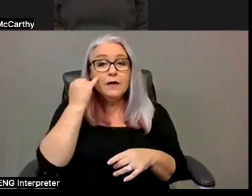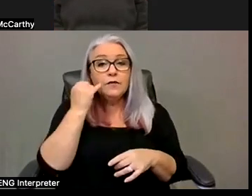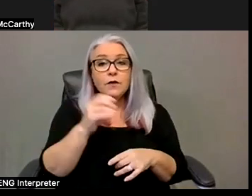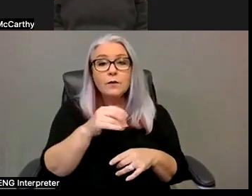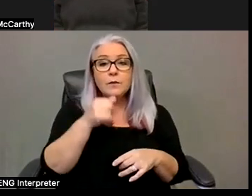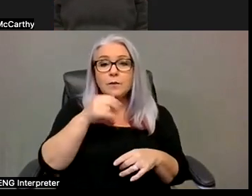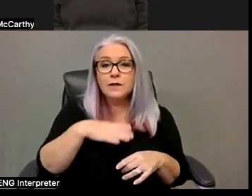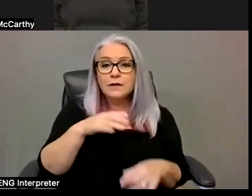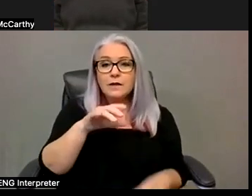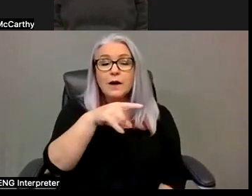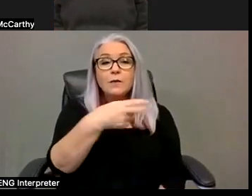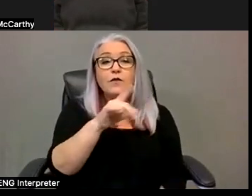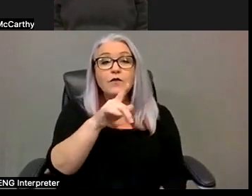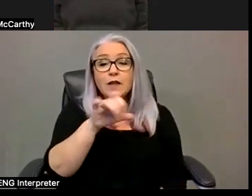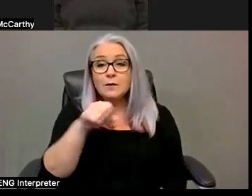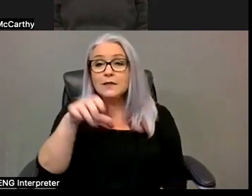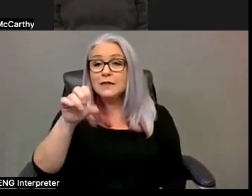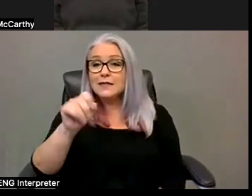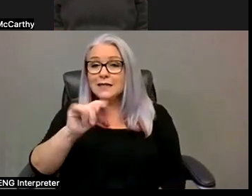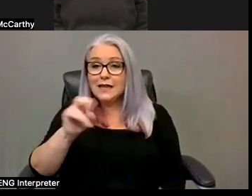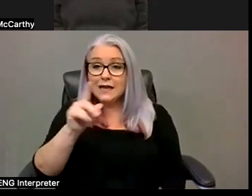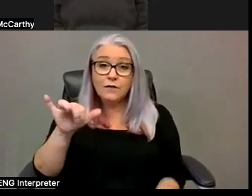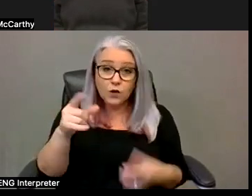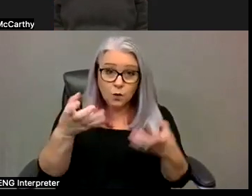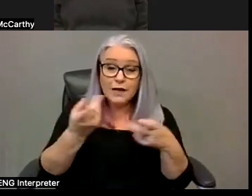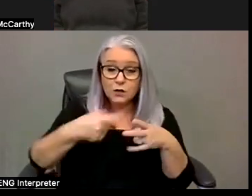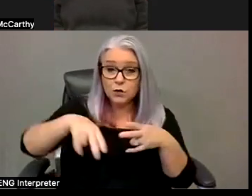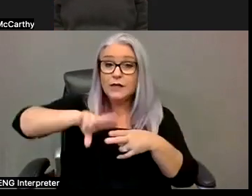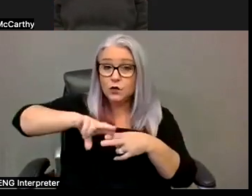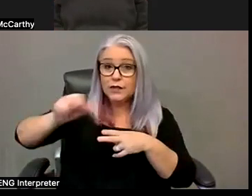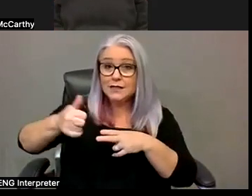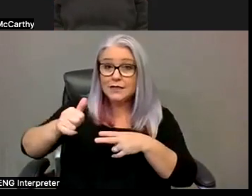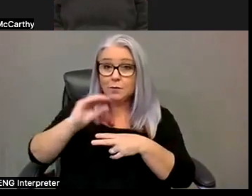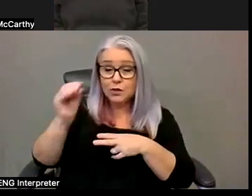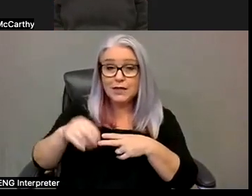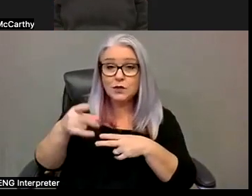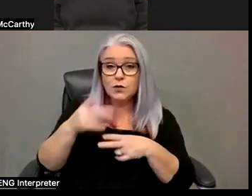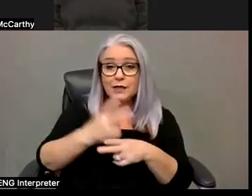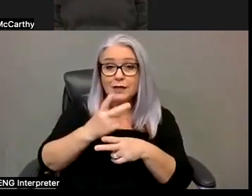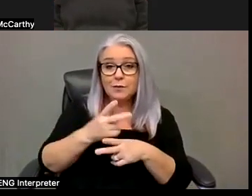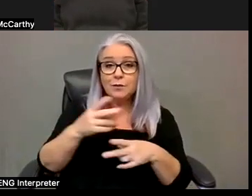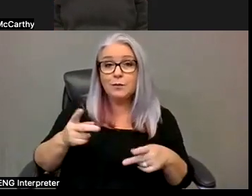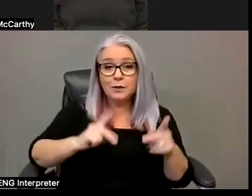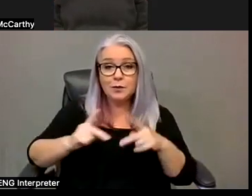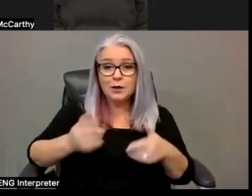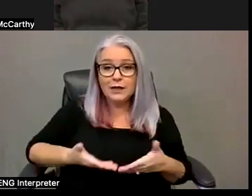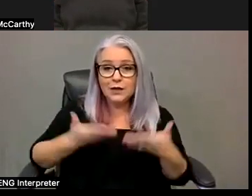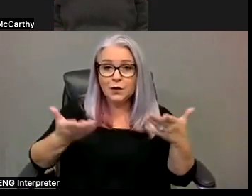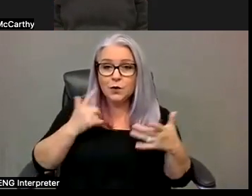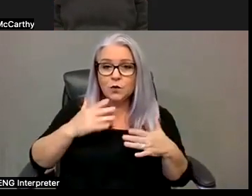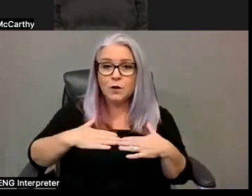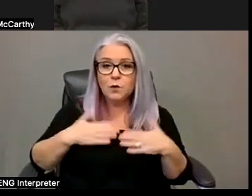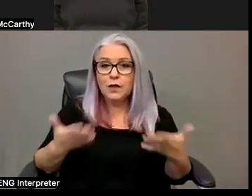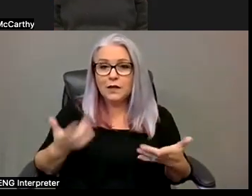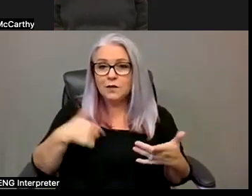if you wanted to then, guarantee 10% or increase 10% in order to help keep current residents here, would you be willing then to